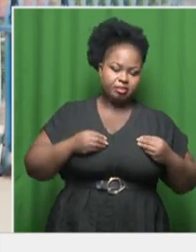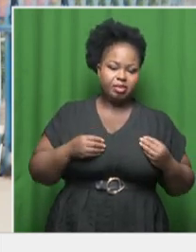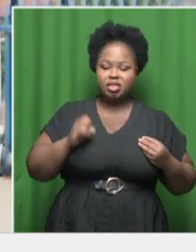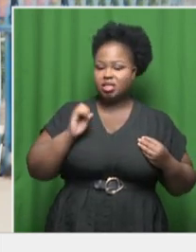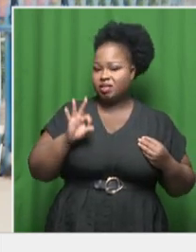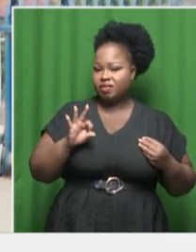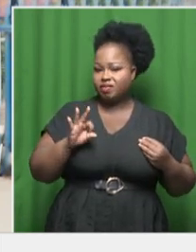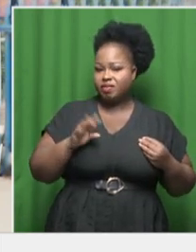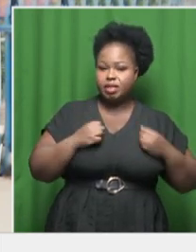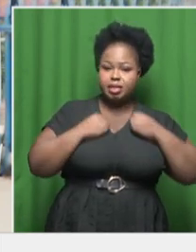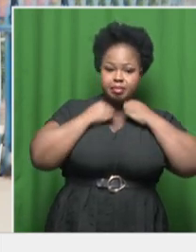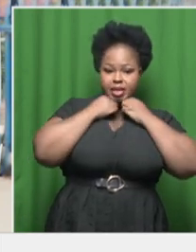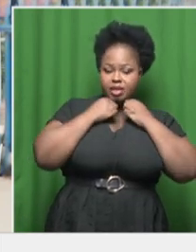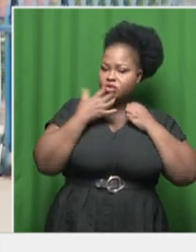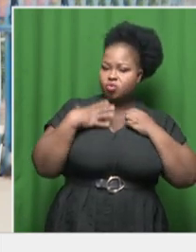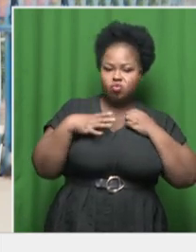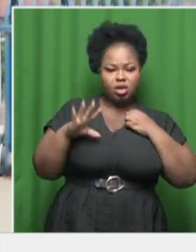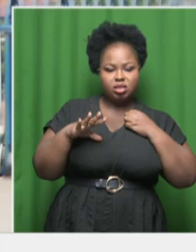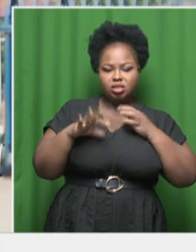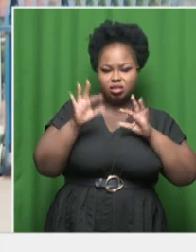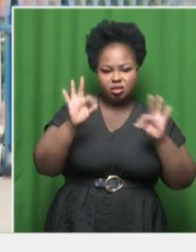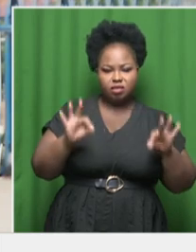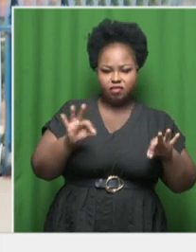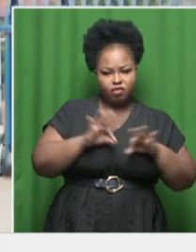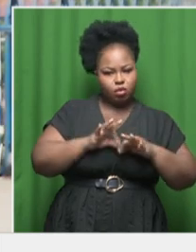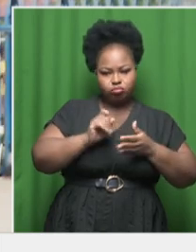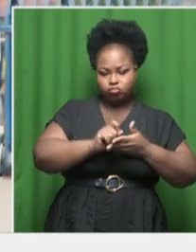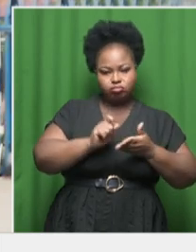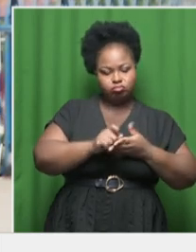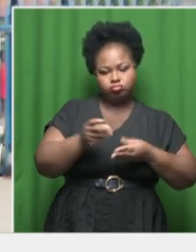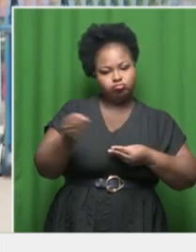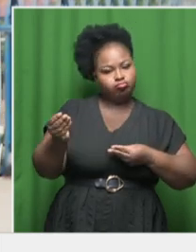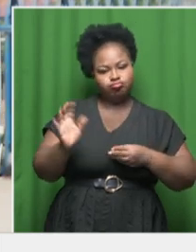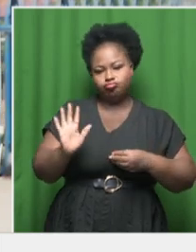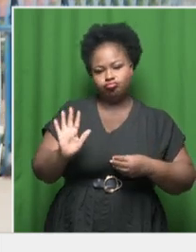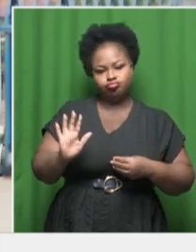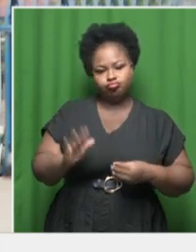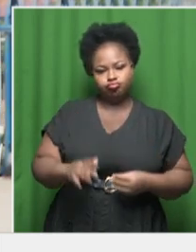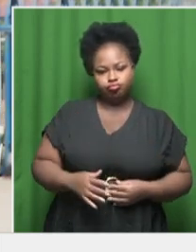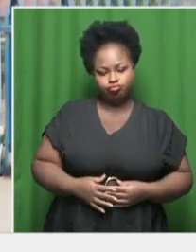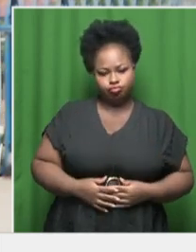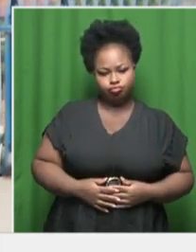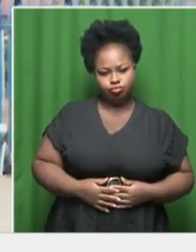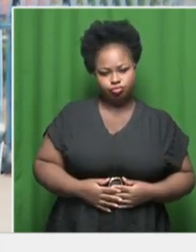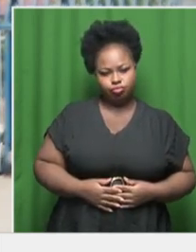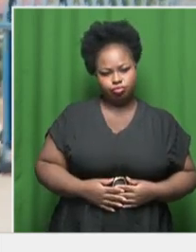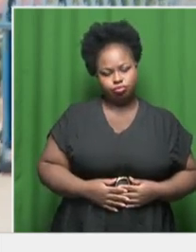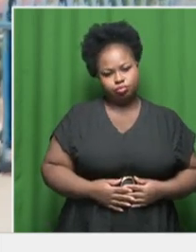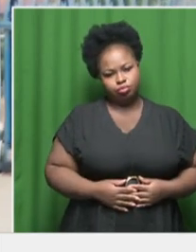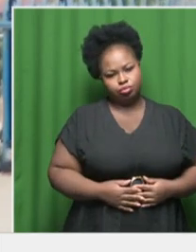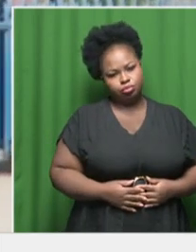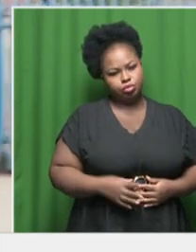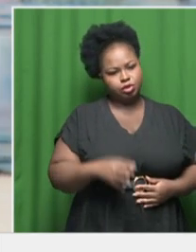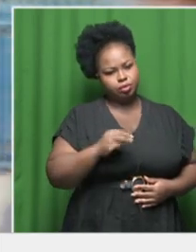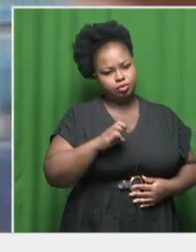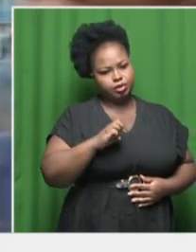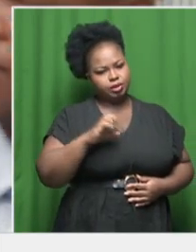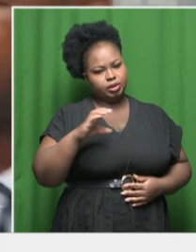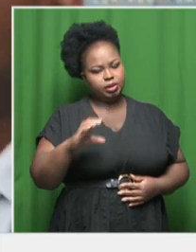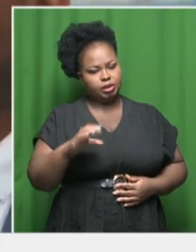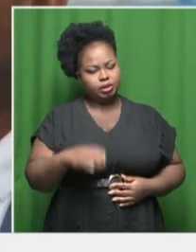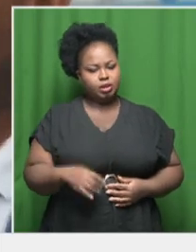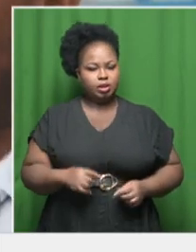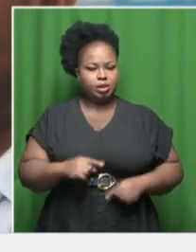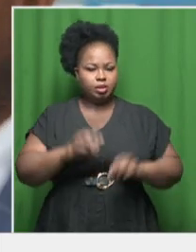obviously didn't fill in the forms or indicated that on the forms. But let's check with the MEC again. MEC, in terms of